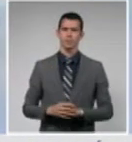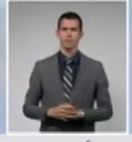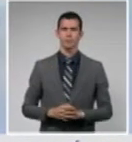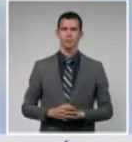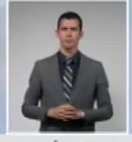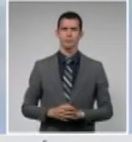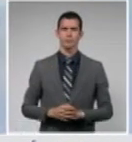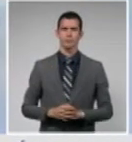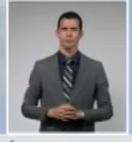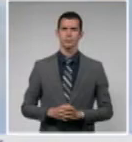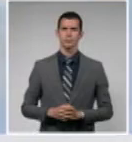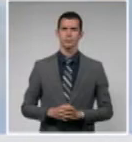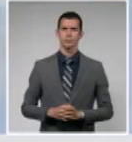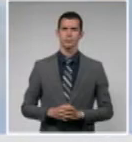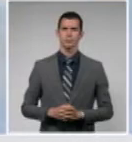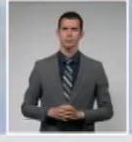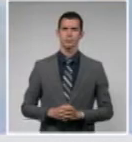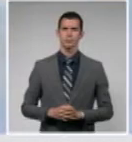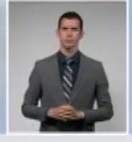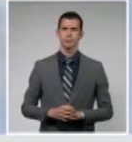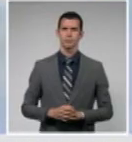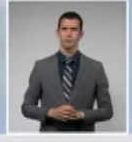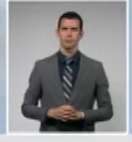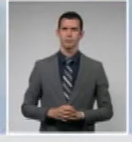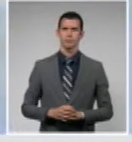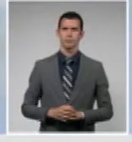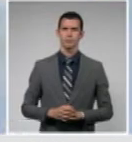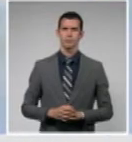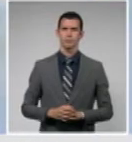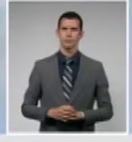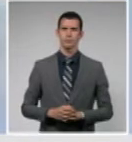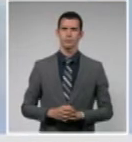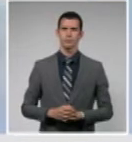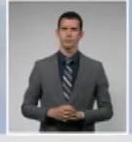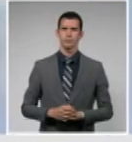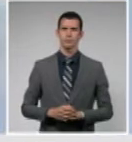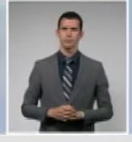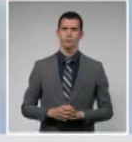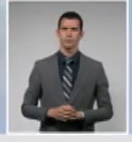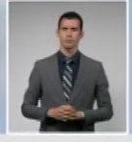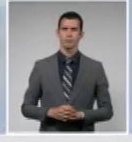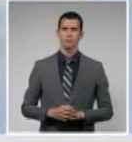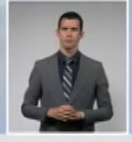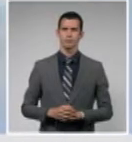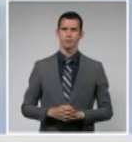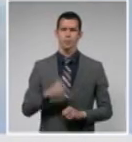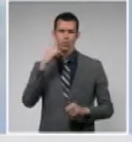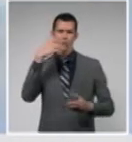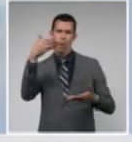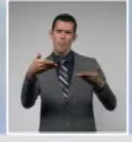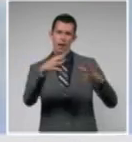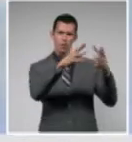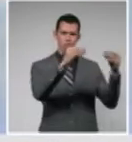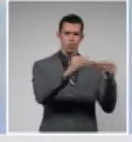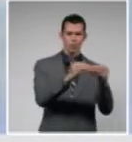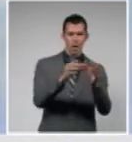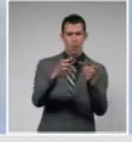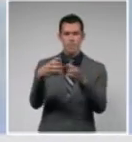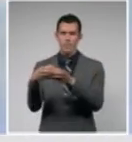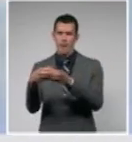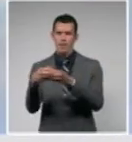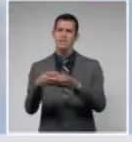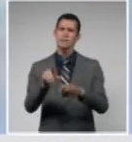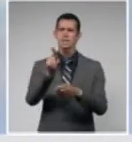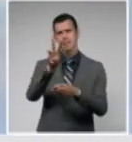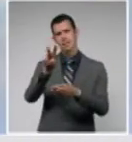97.3%, are clinically stable. Yesterday, 1 person died as a result of the virus, meaning that the